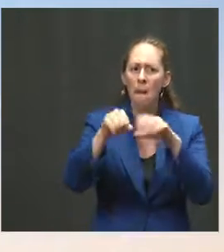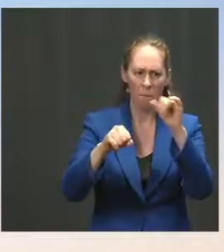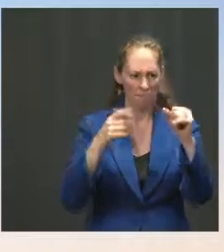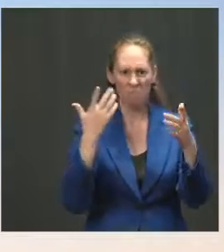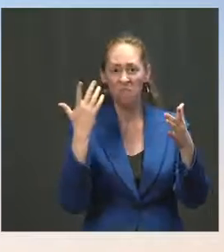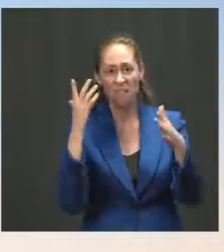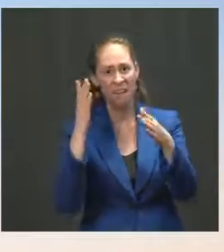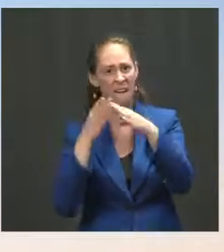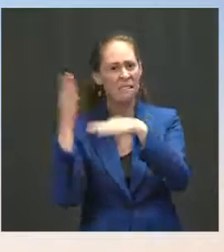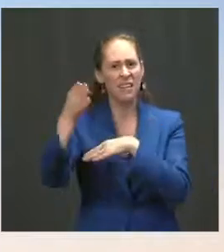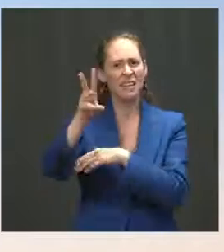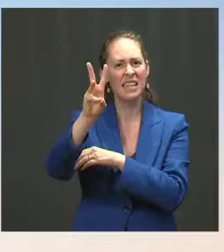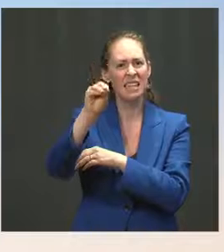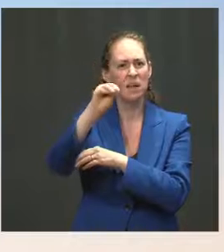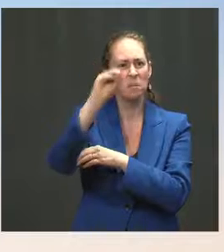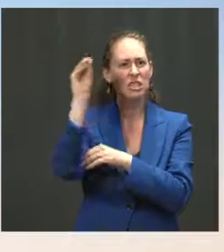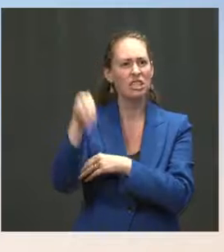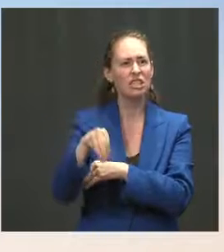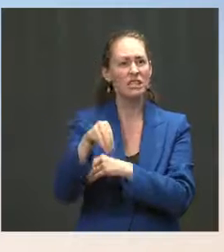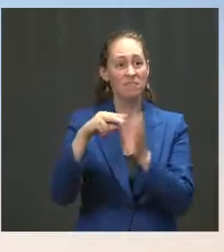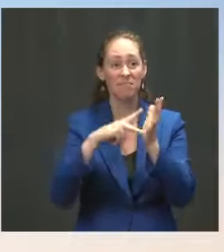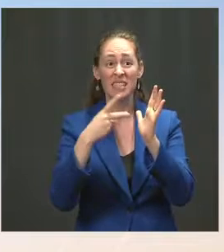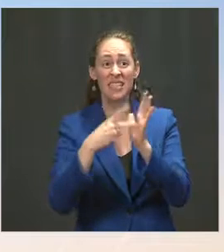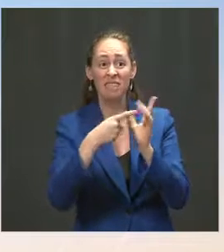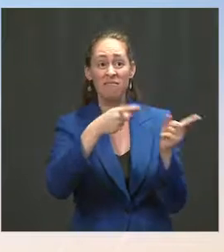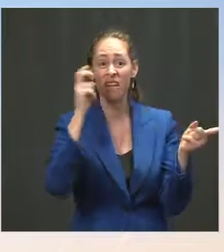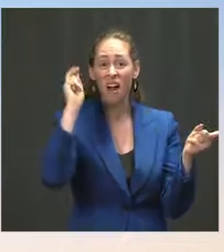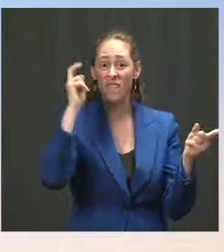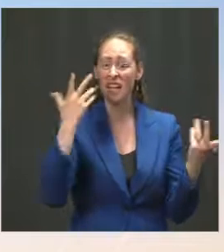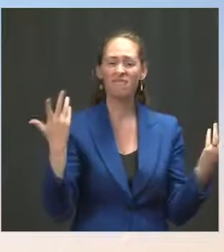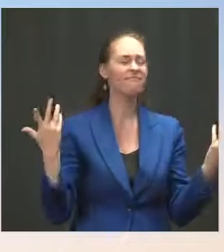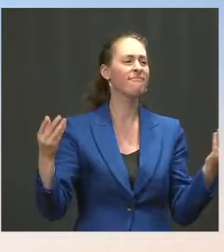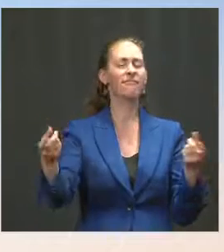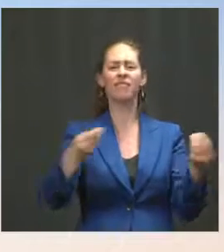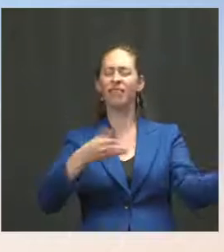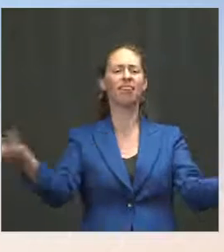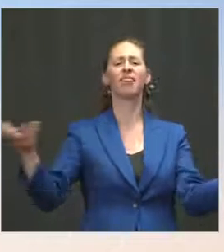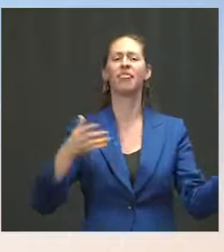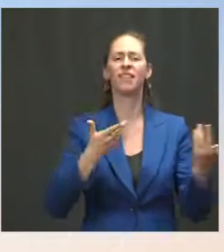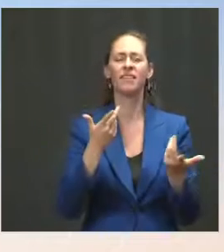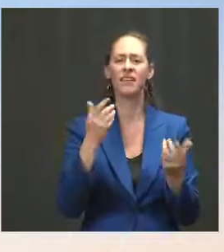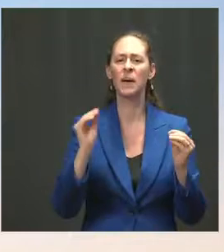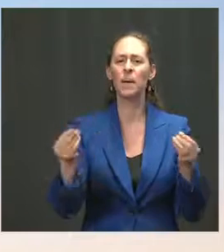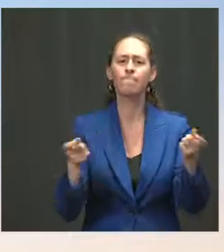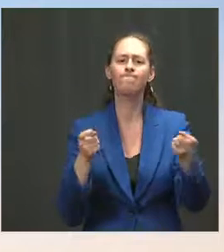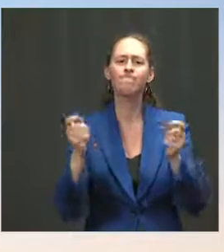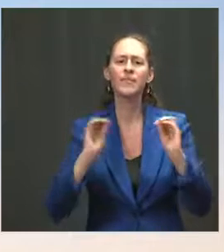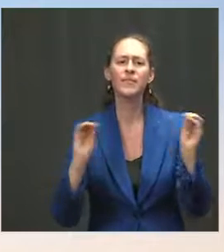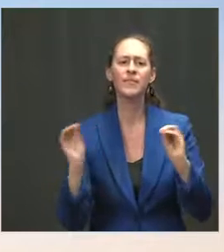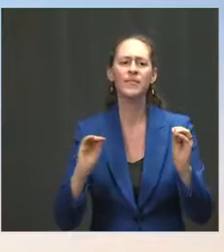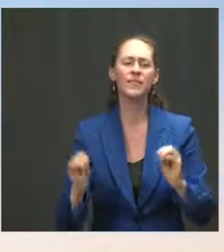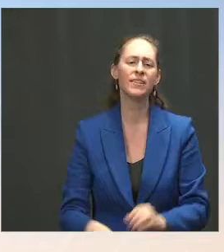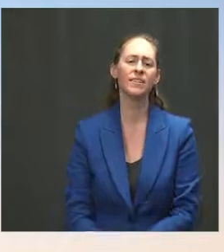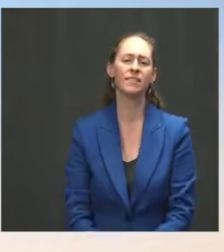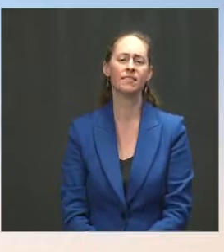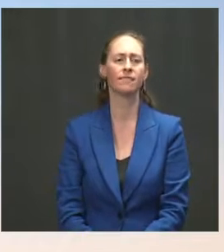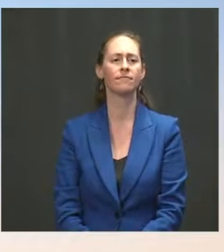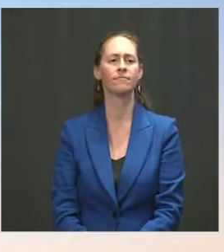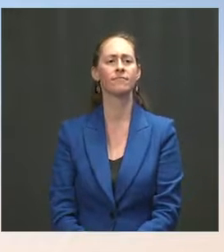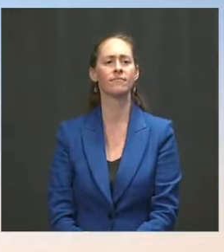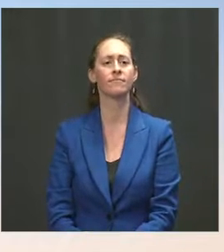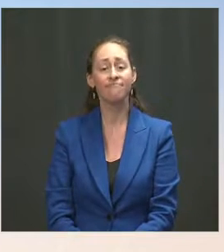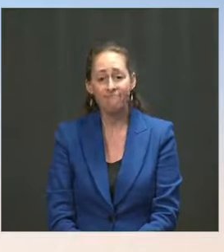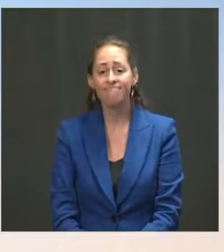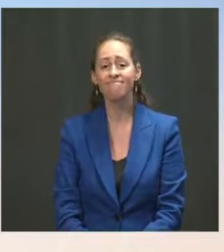have control? Well, I think our point here is, Stephanie, is that we will continue